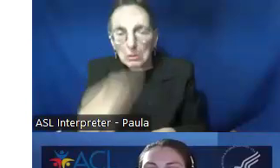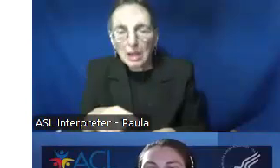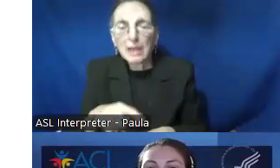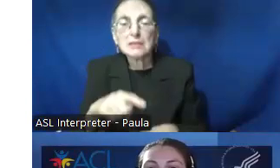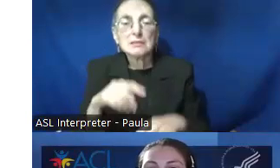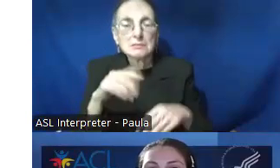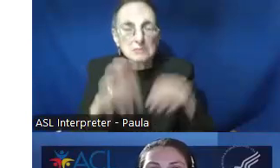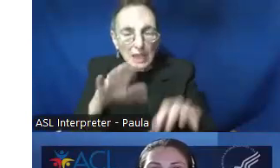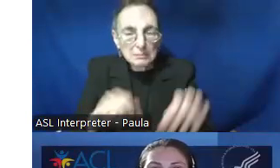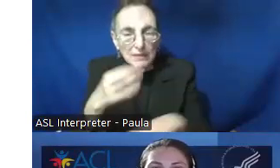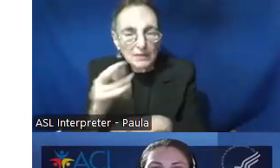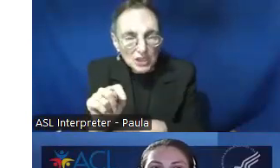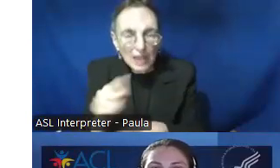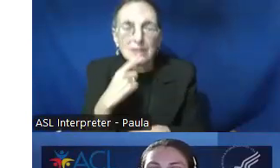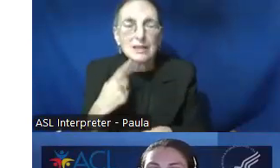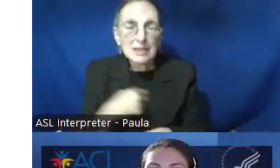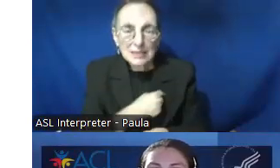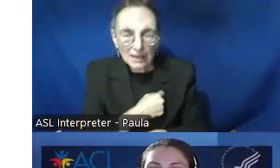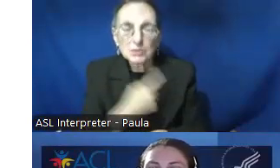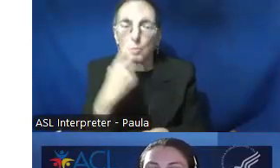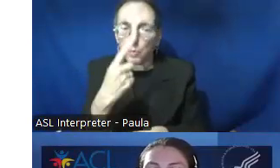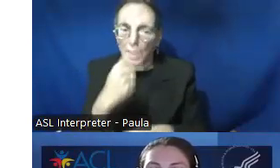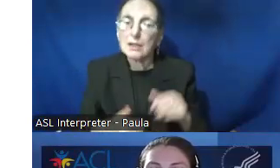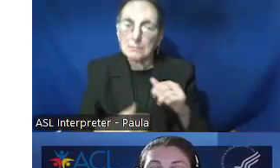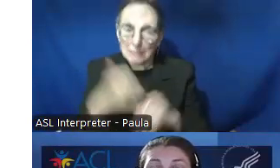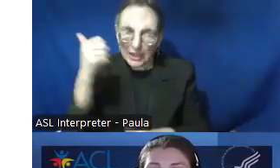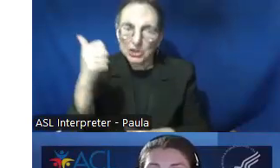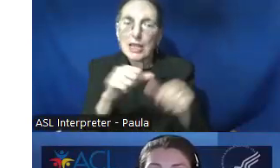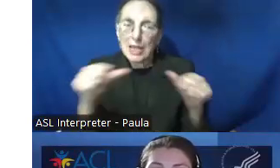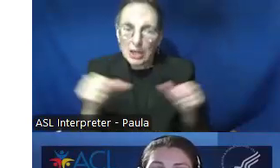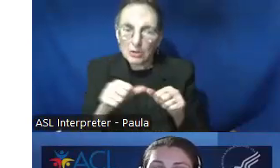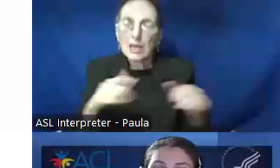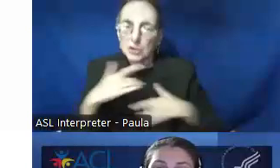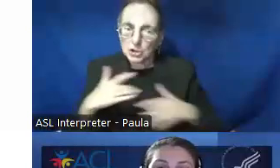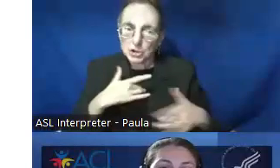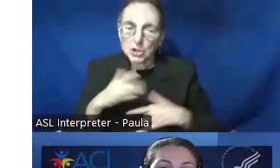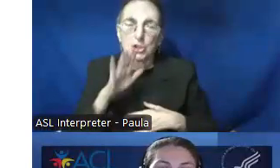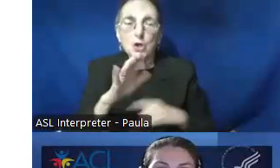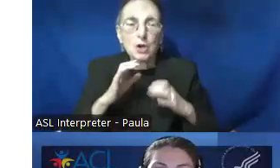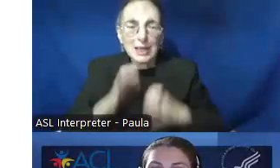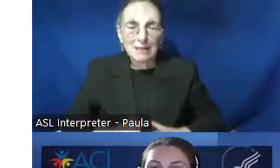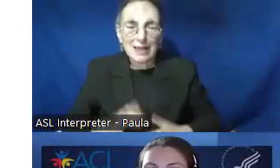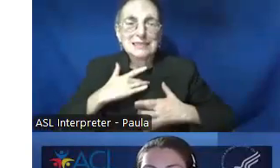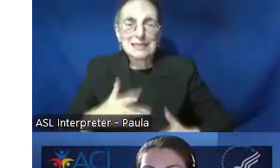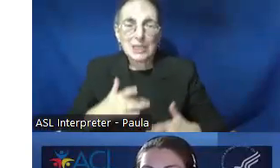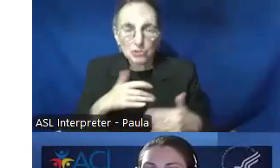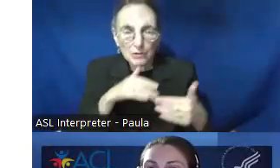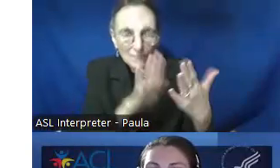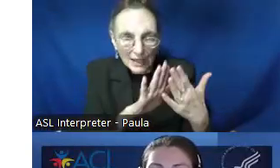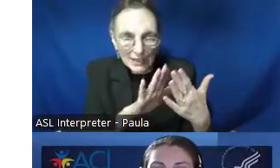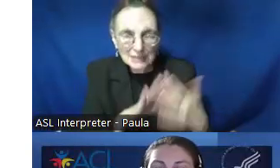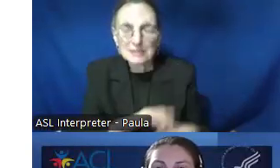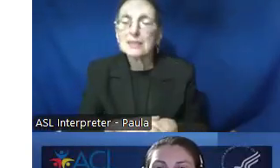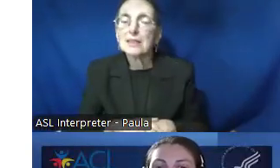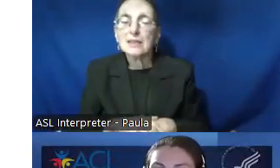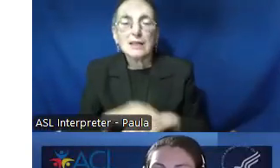us one major area of concern that your clients tend to face that could benefit from input or